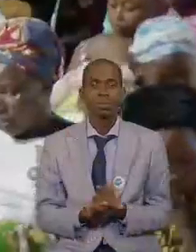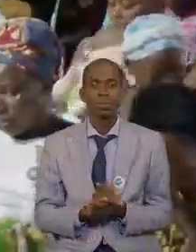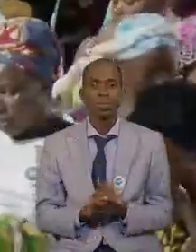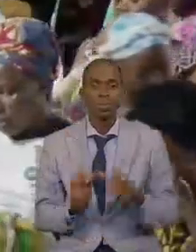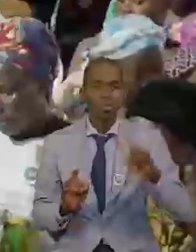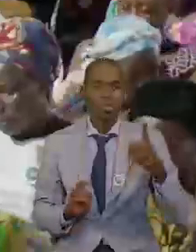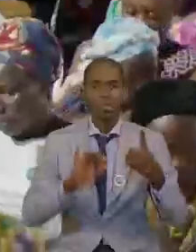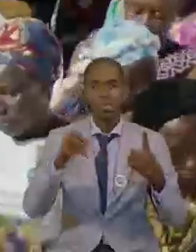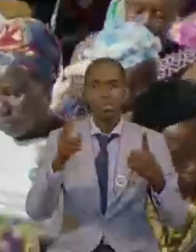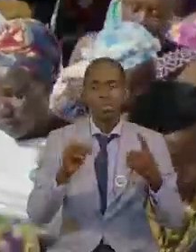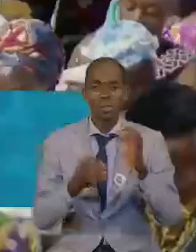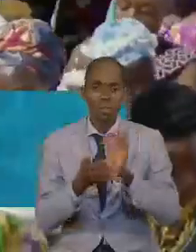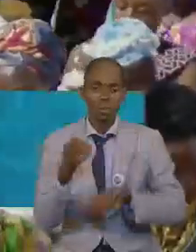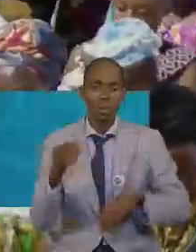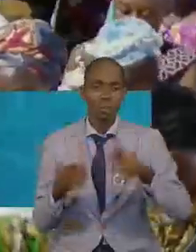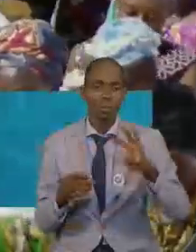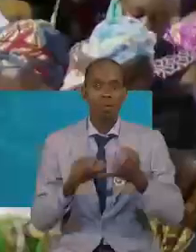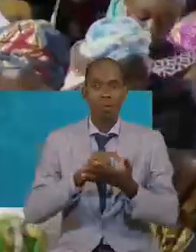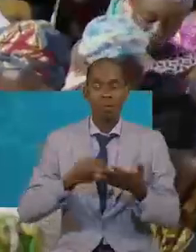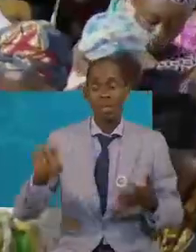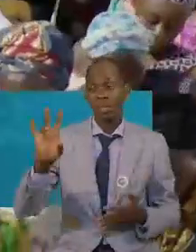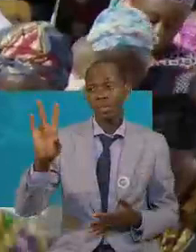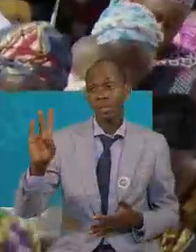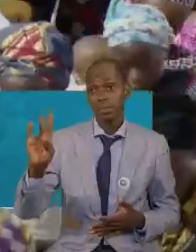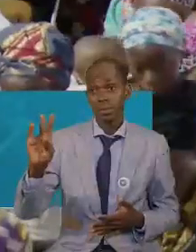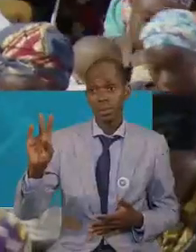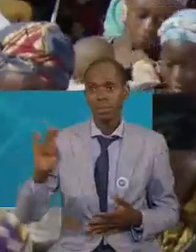1 John chapter 4 verse 17.